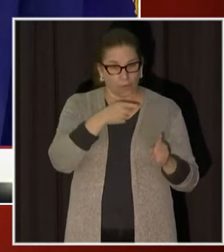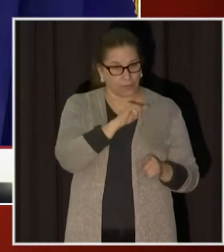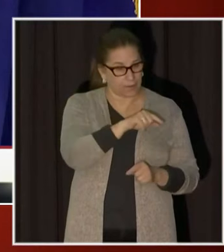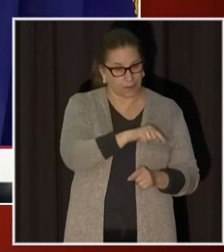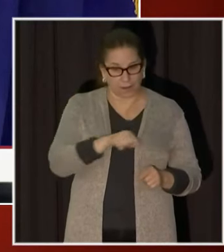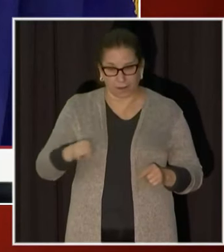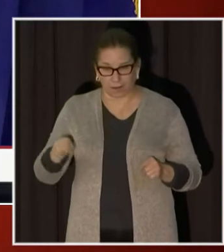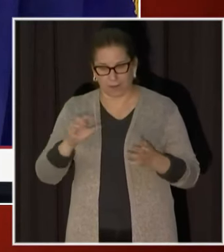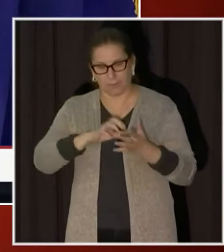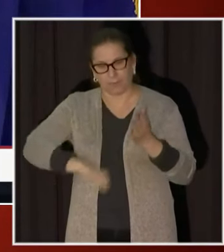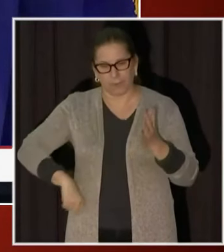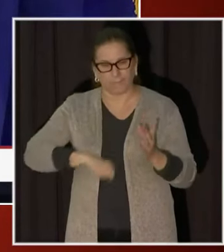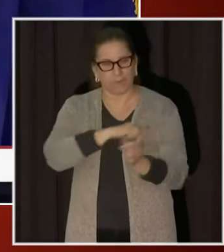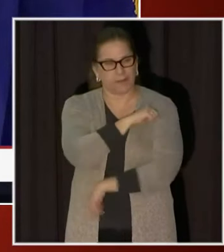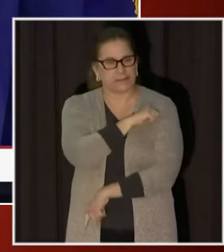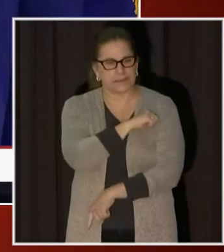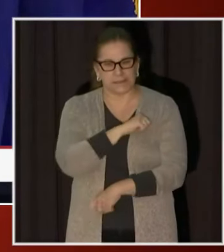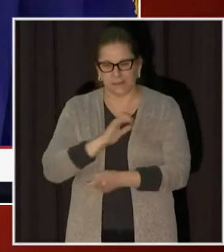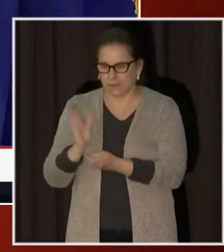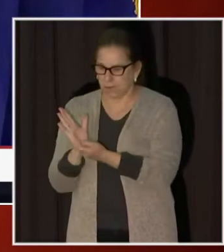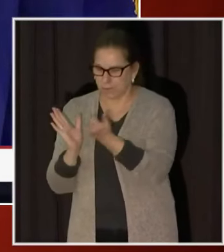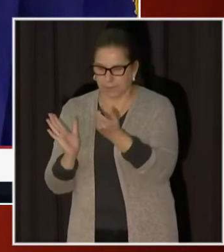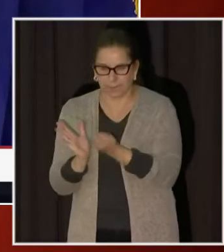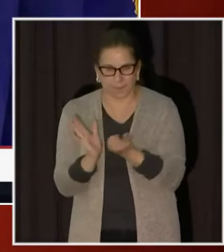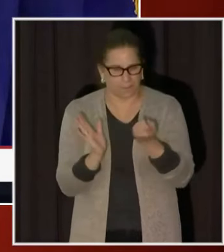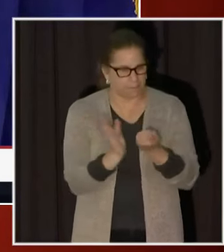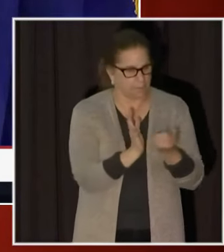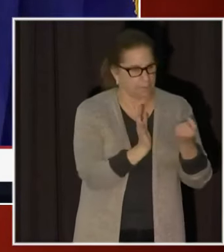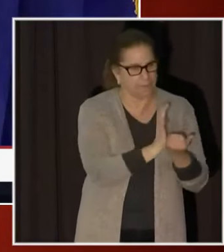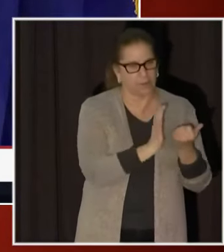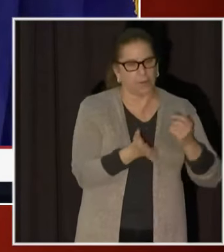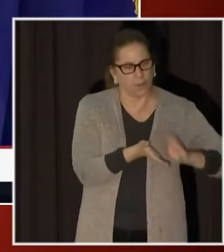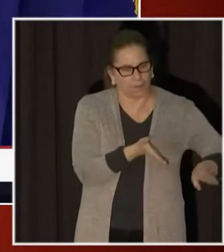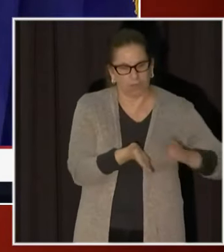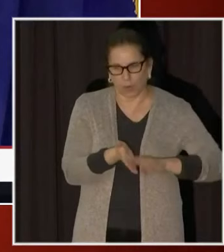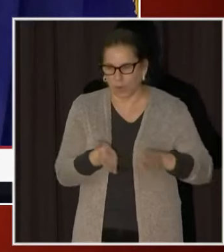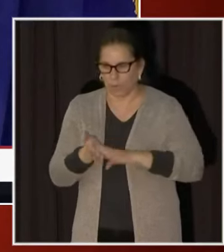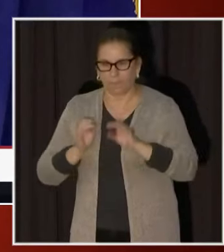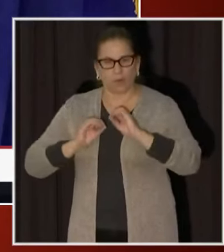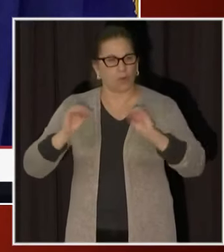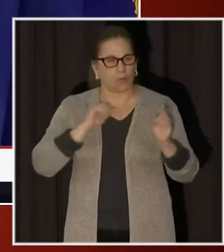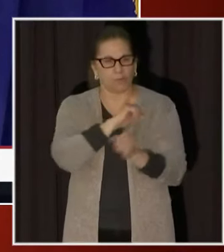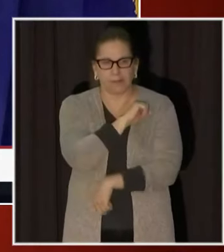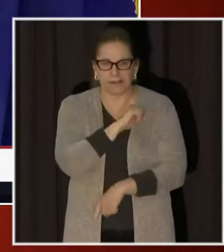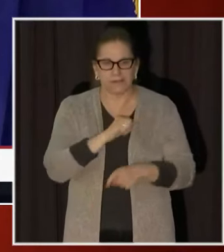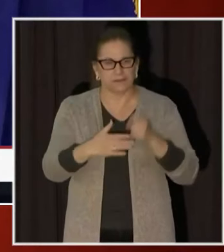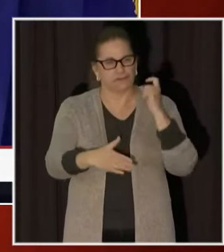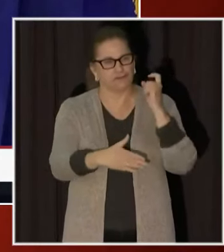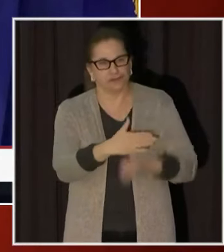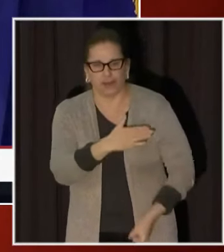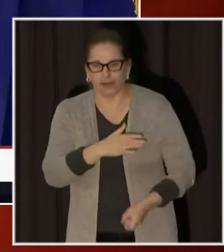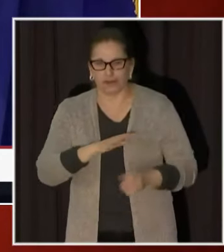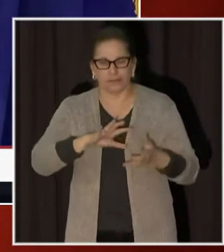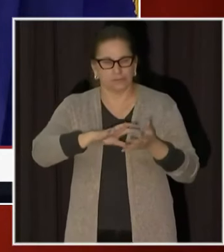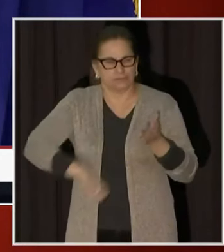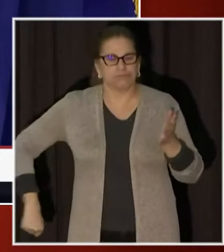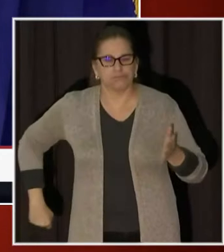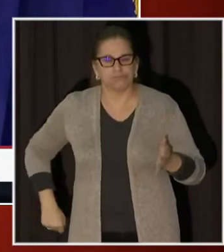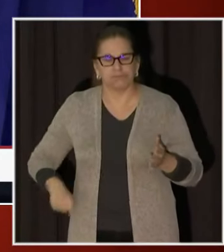didn't mean for late fees. It's a clarification. So that's a brief description of that